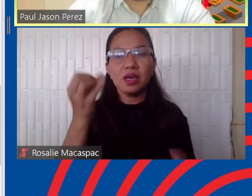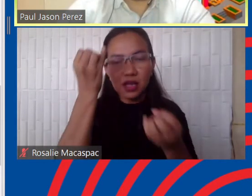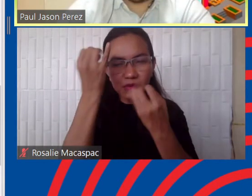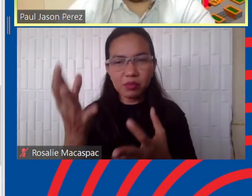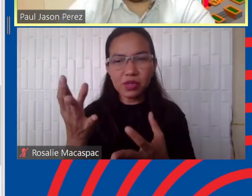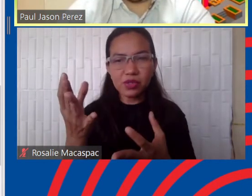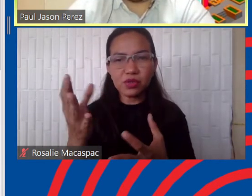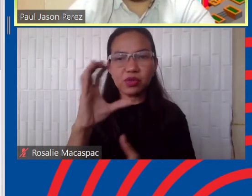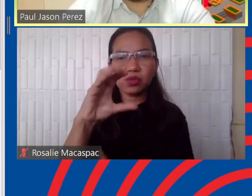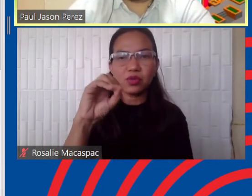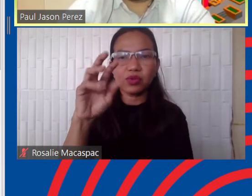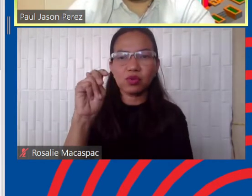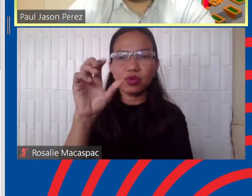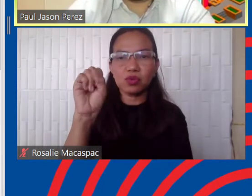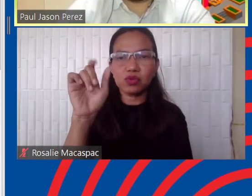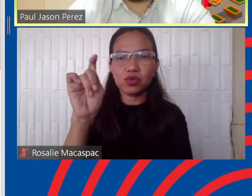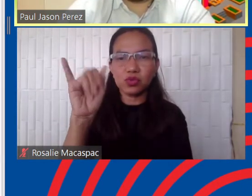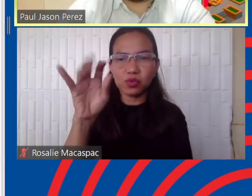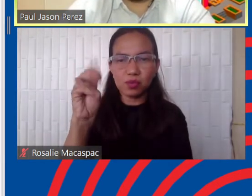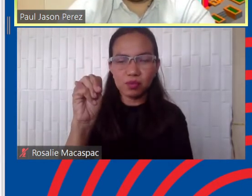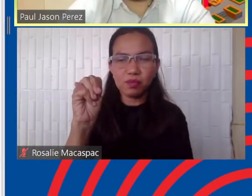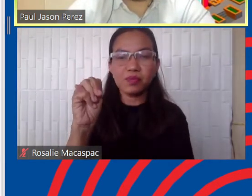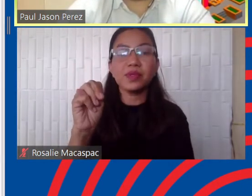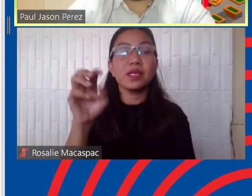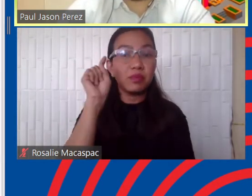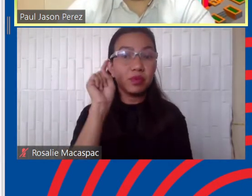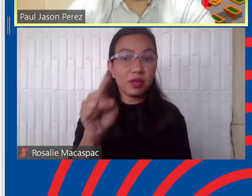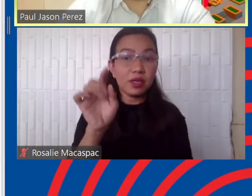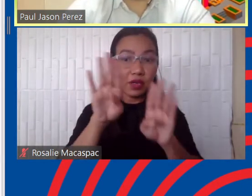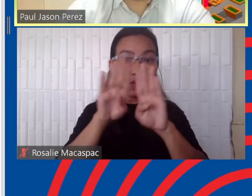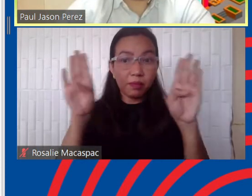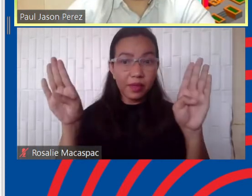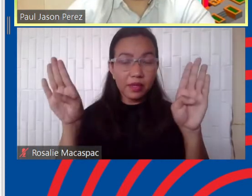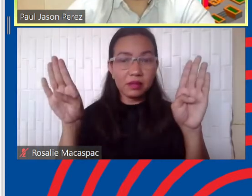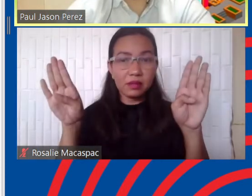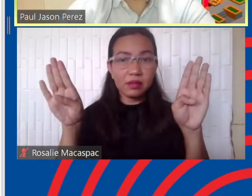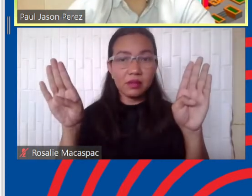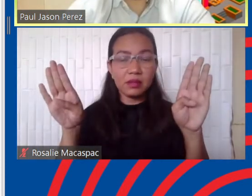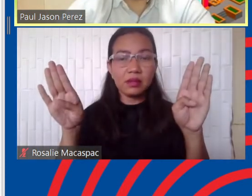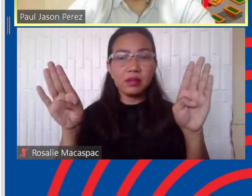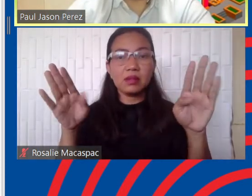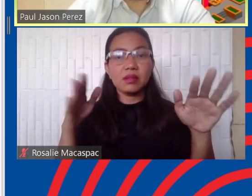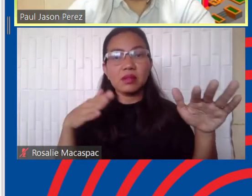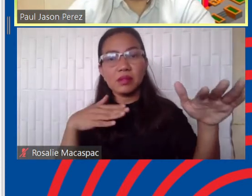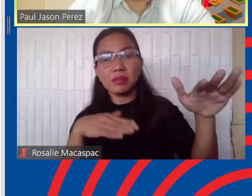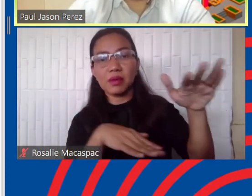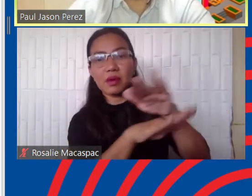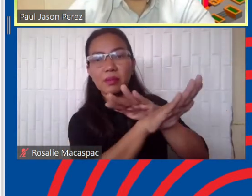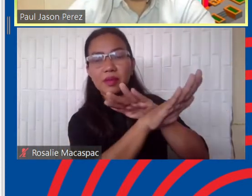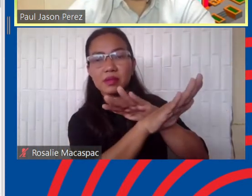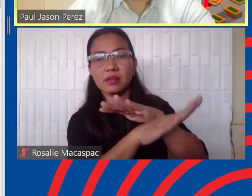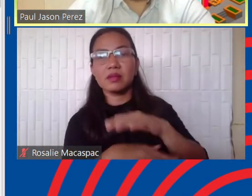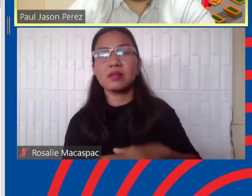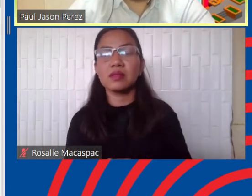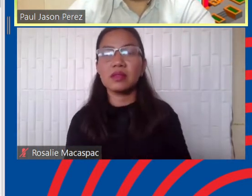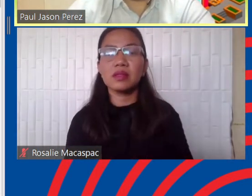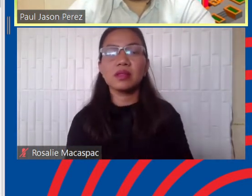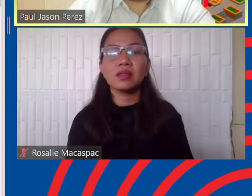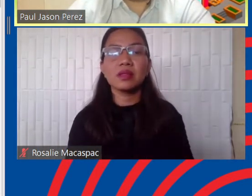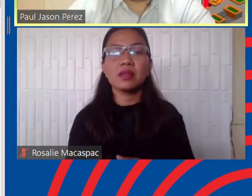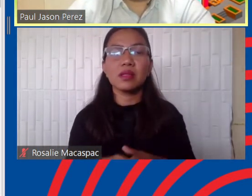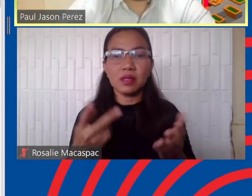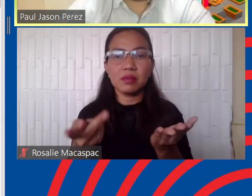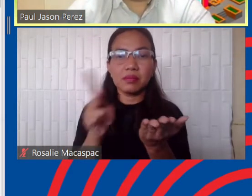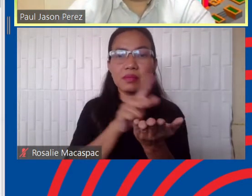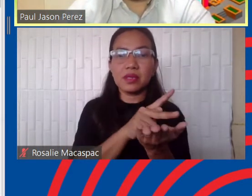the repositories. So if you click on it, then you will be redirected to its page, and